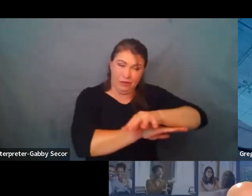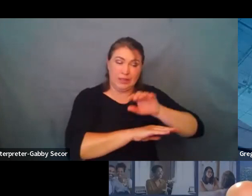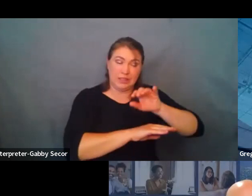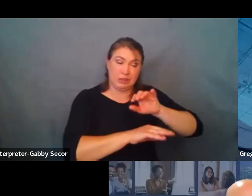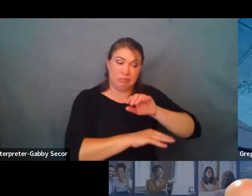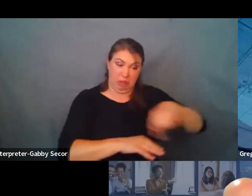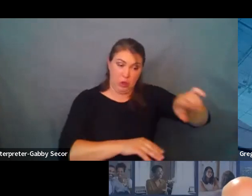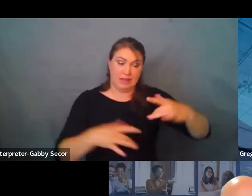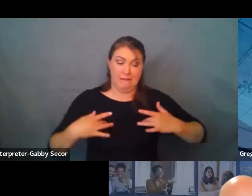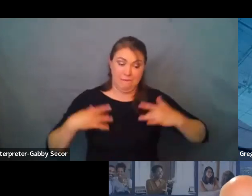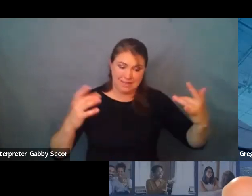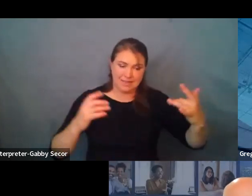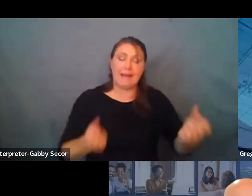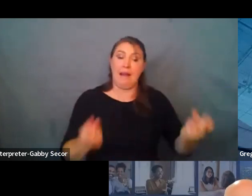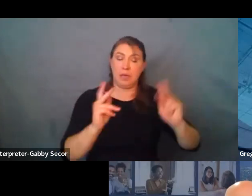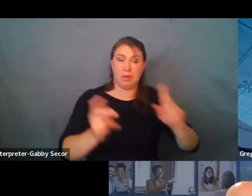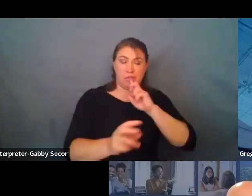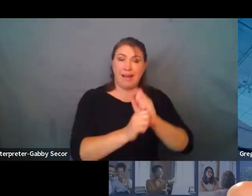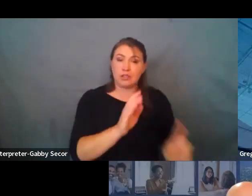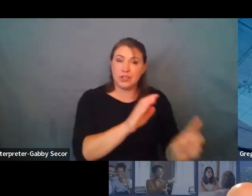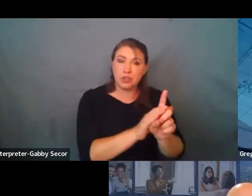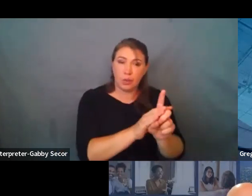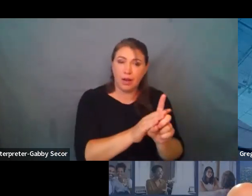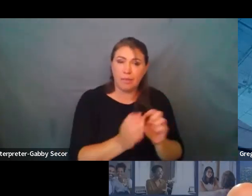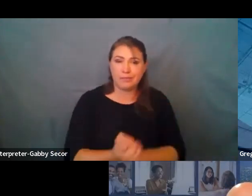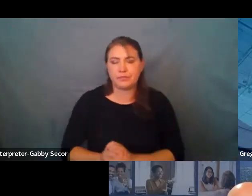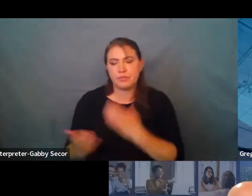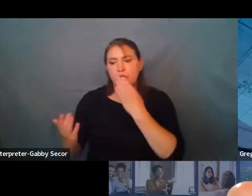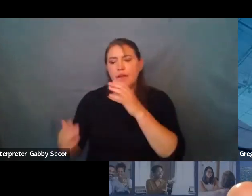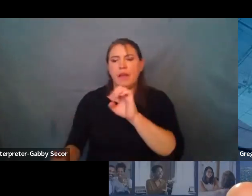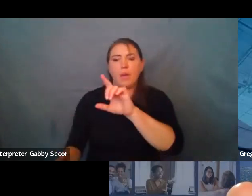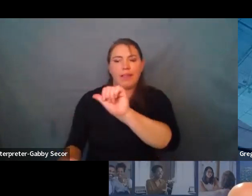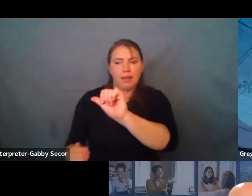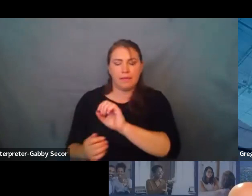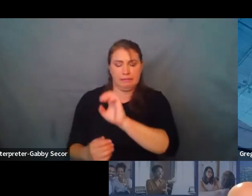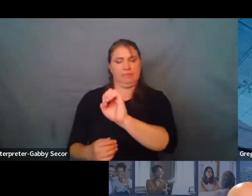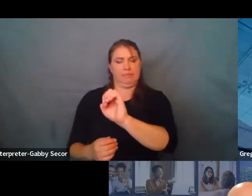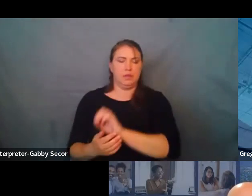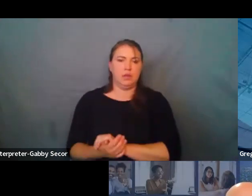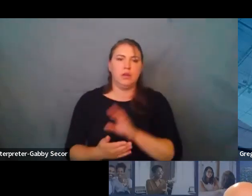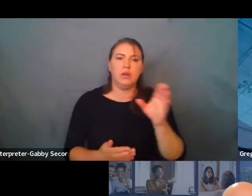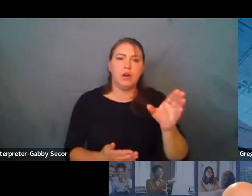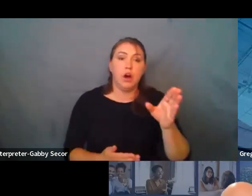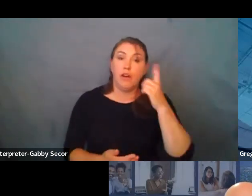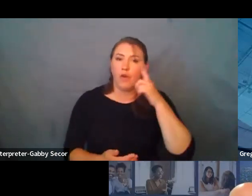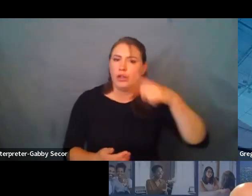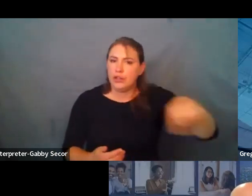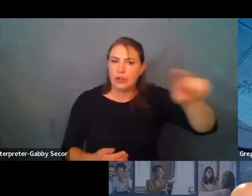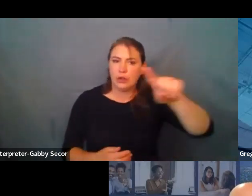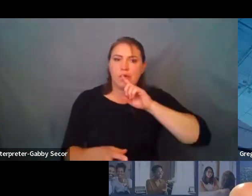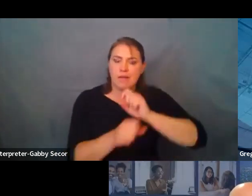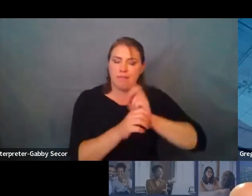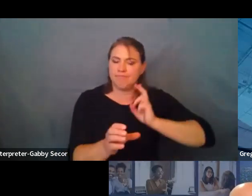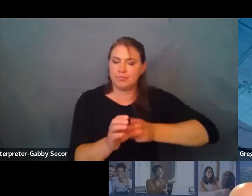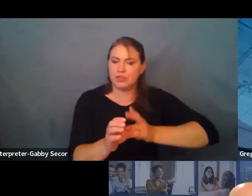Ellie, thank you. And for those who participated in our symposium at the end of last month, we had a very